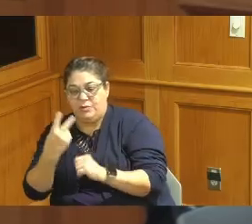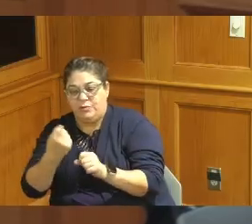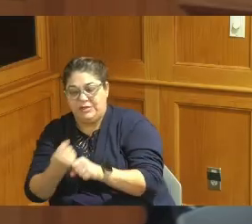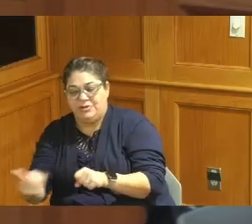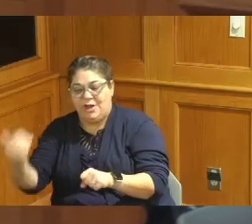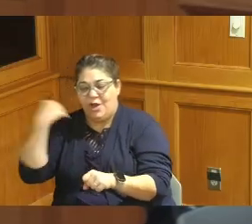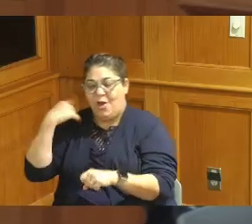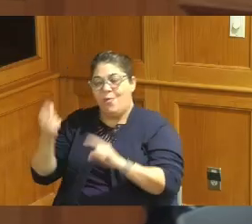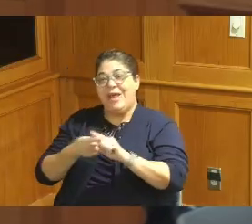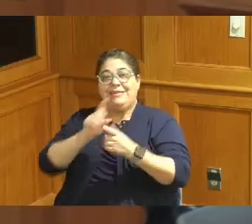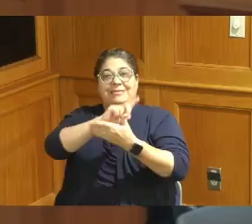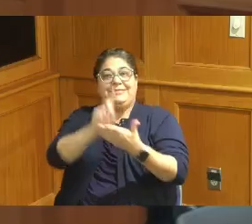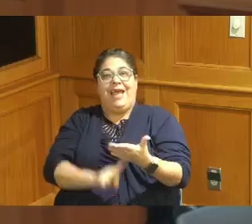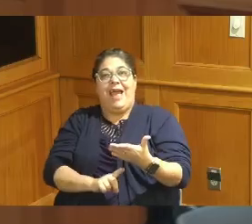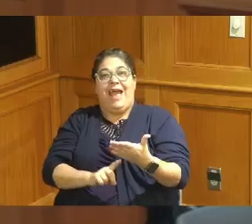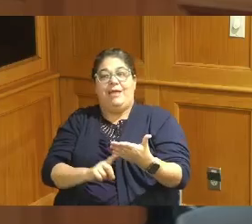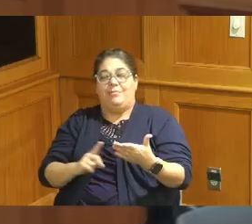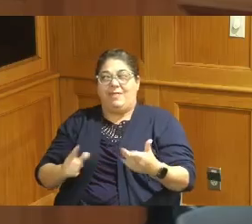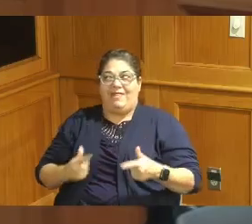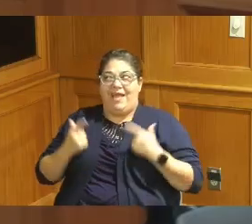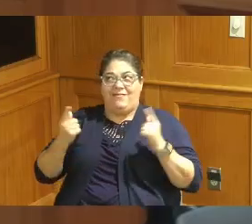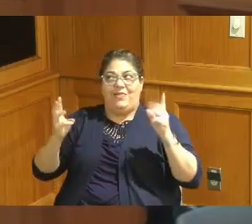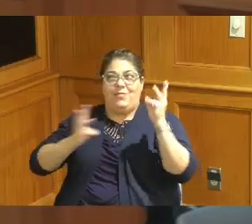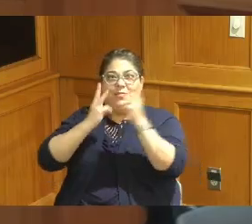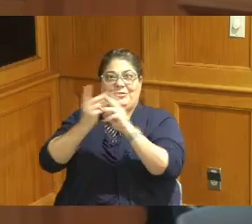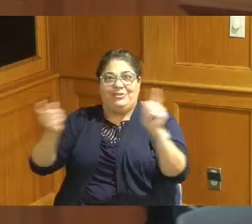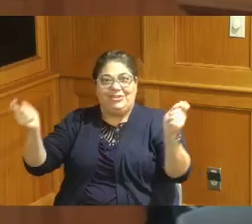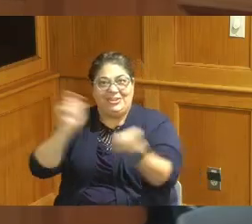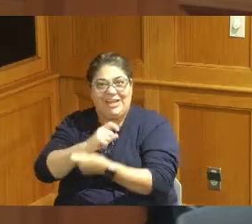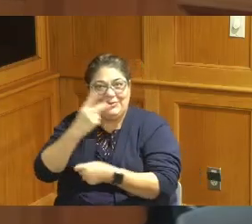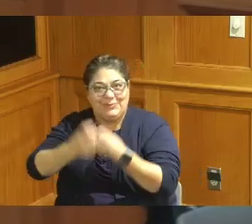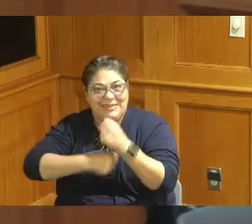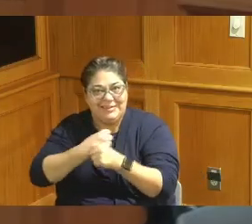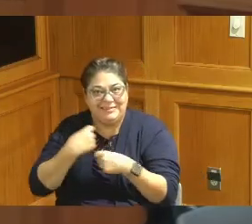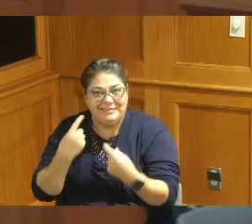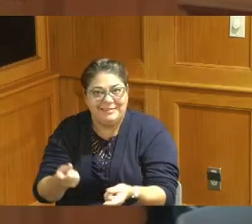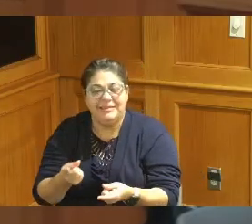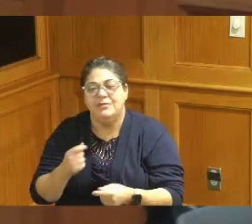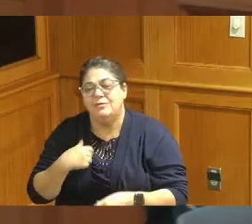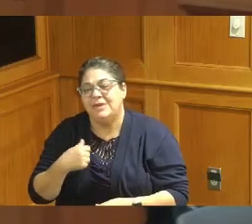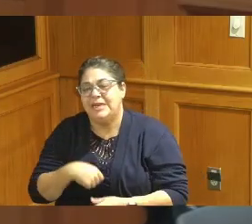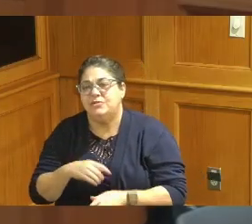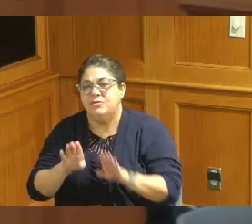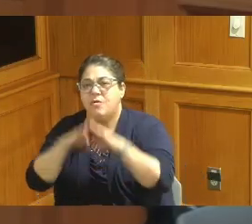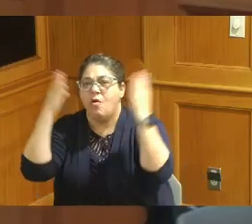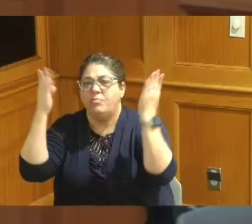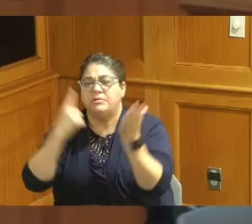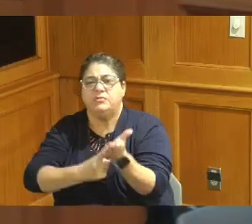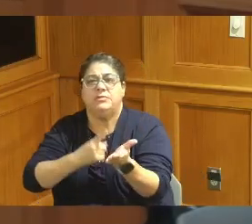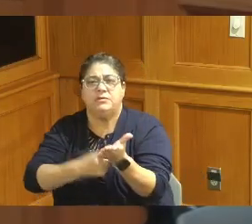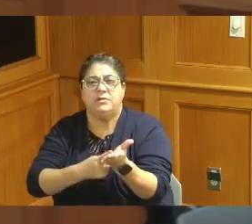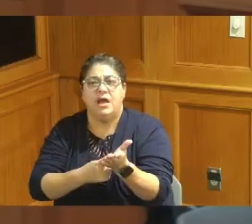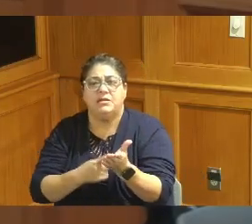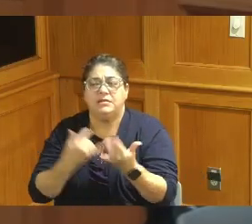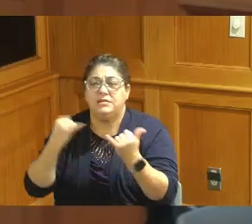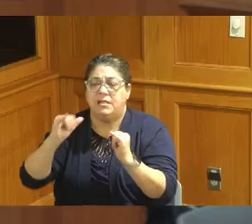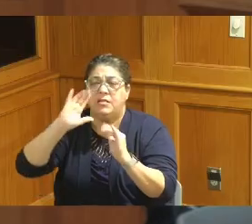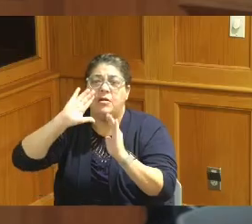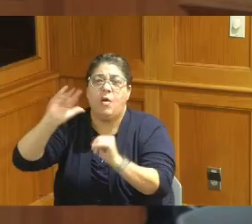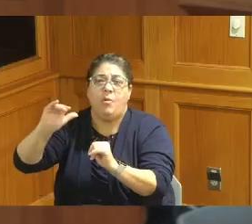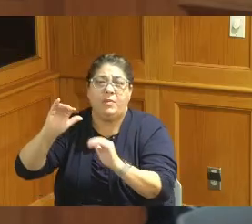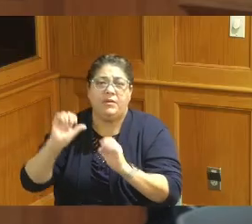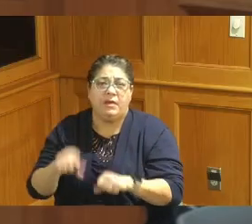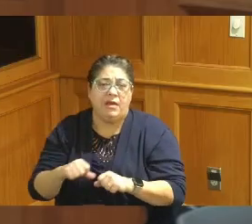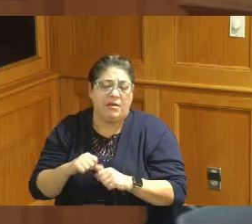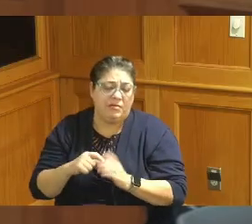this. Things are just different, right? So I think we're open to having those conversations. It was our hope, and still is our hope, that we